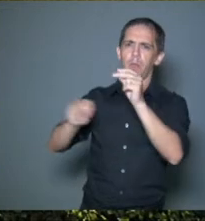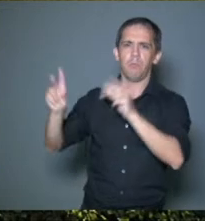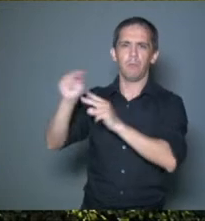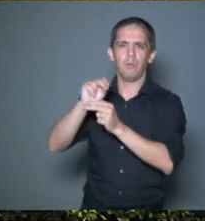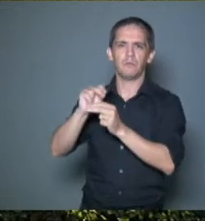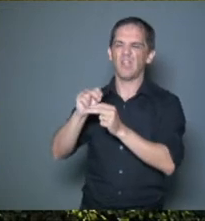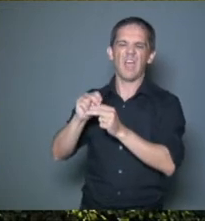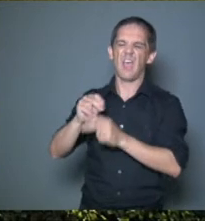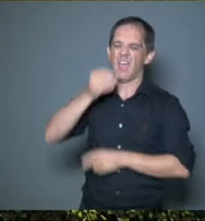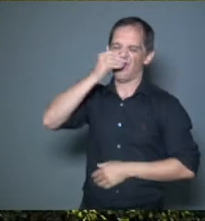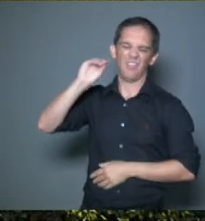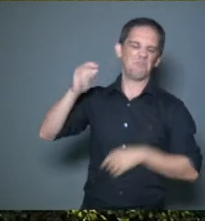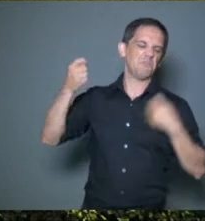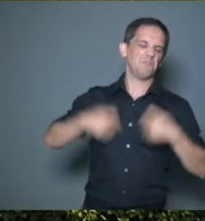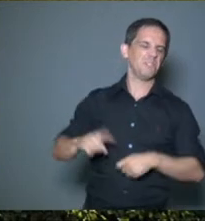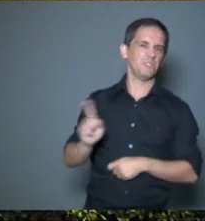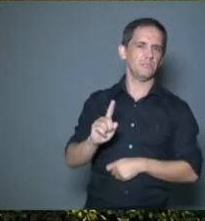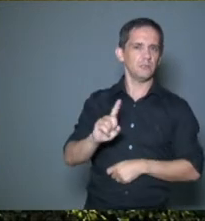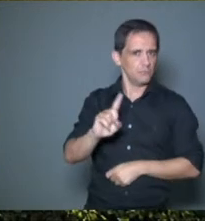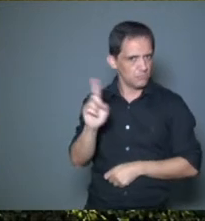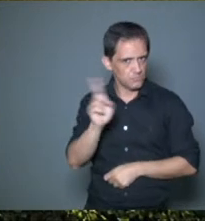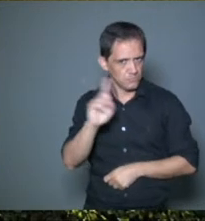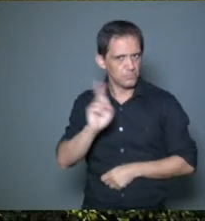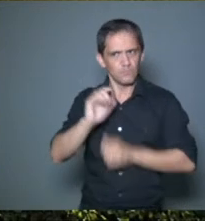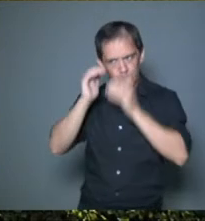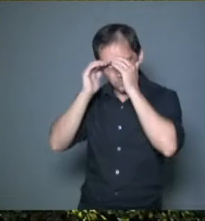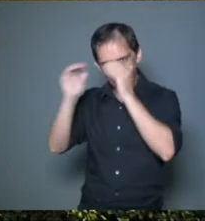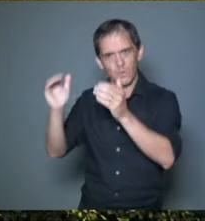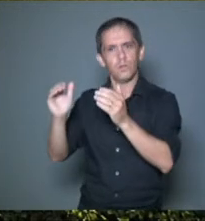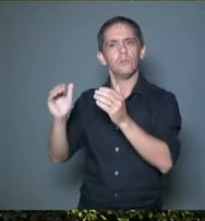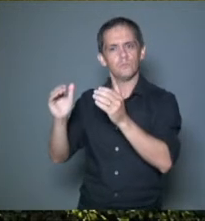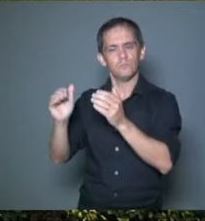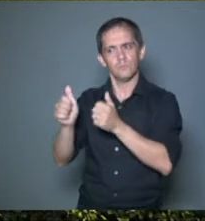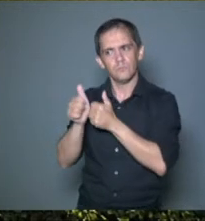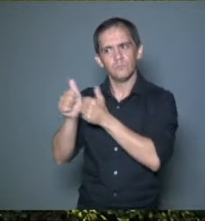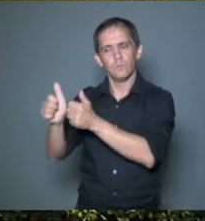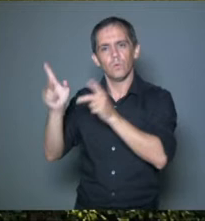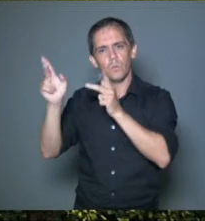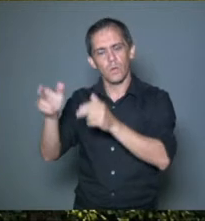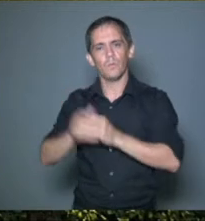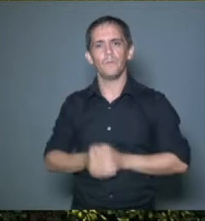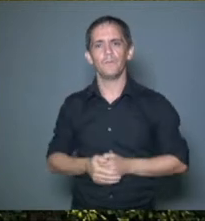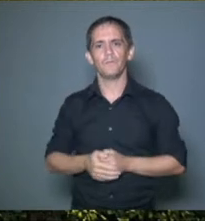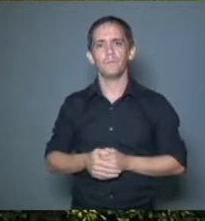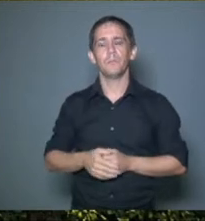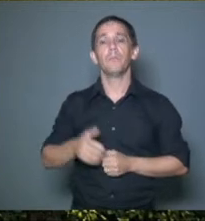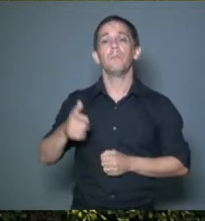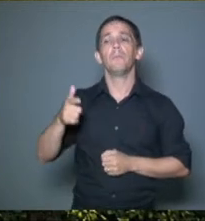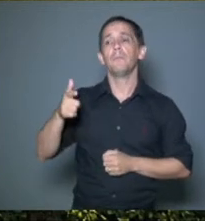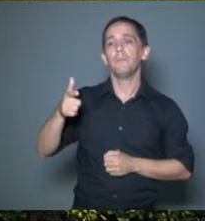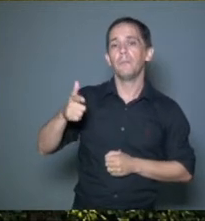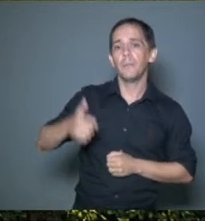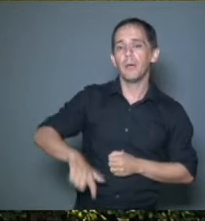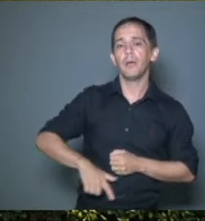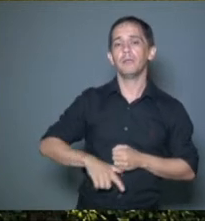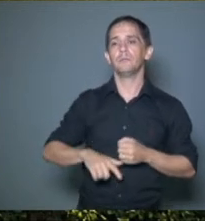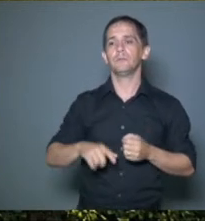important in every company today, and we are not an exception. And finally, quality of